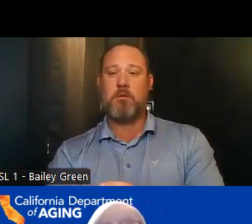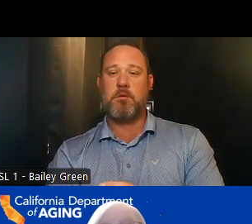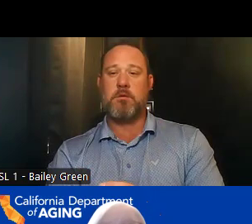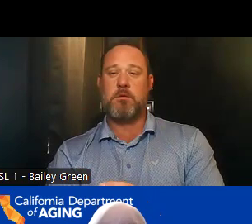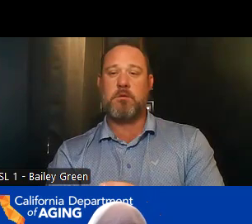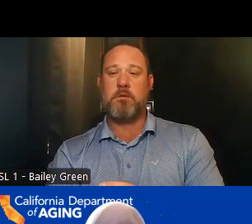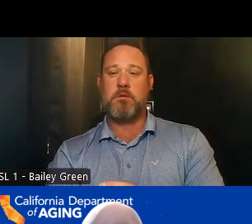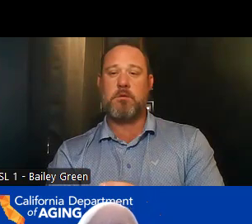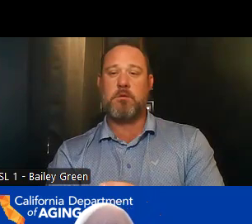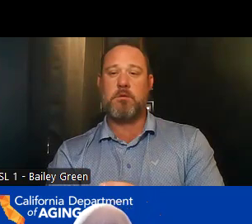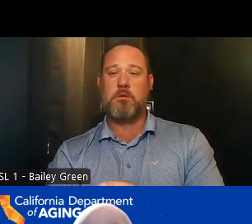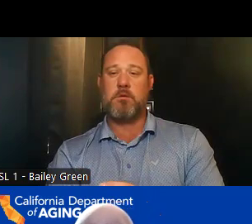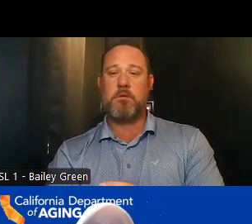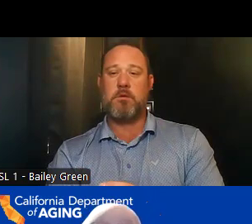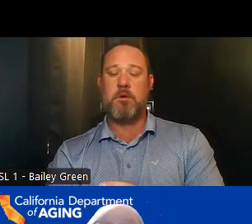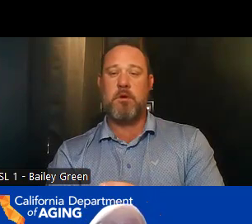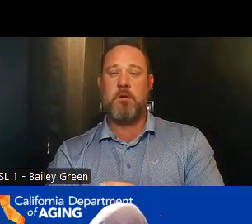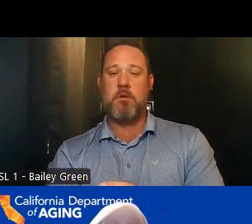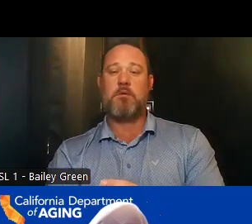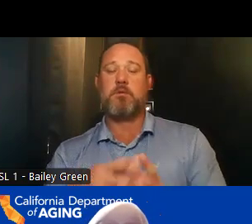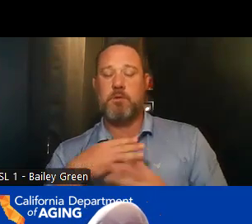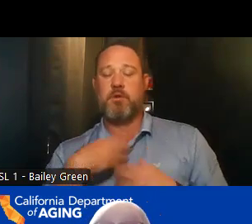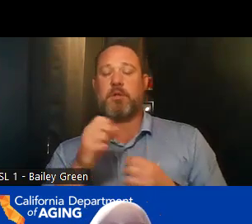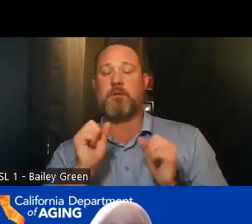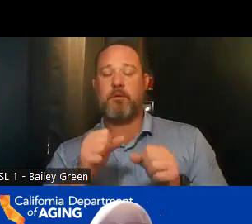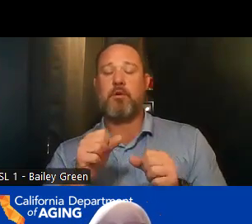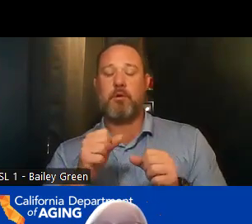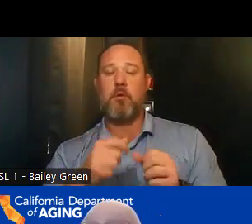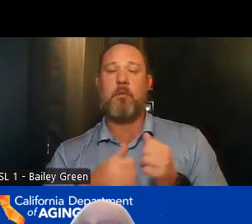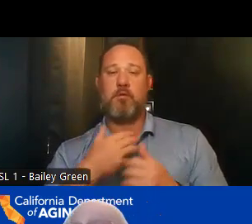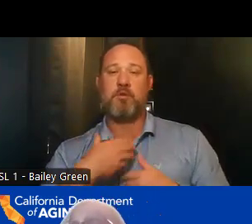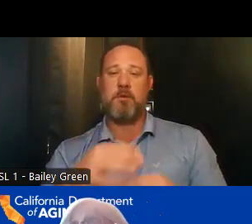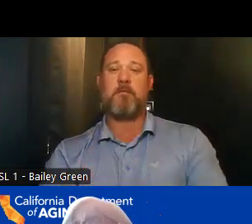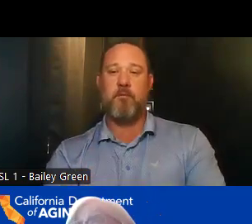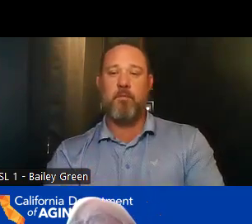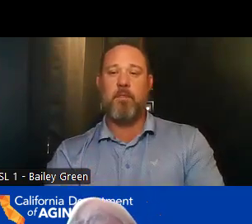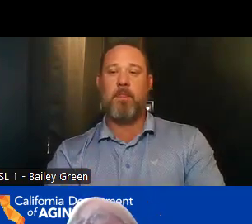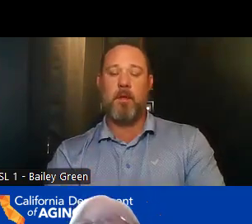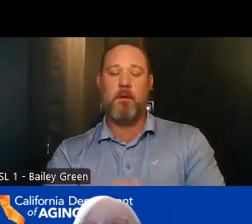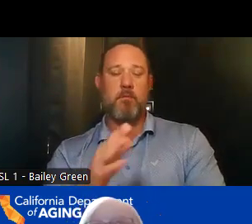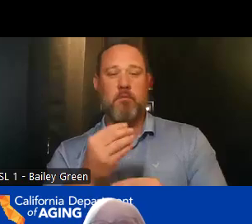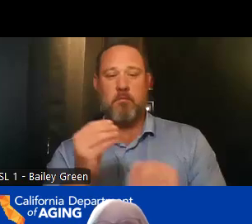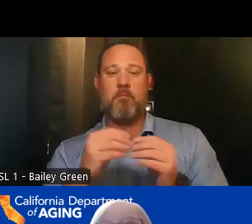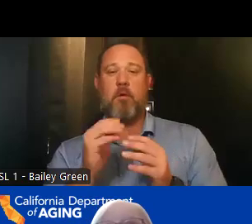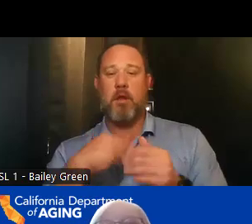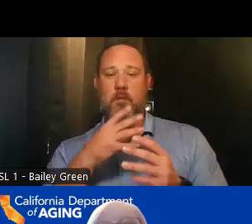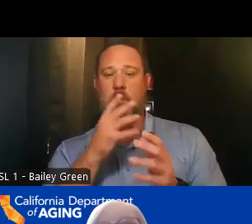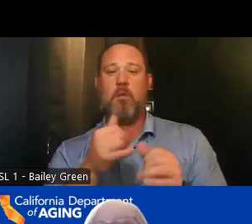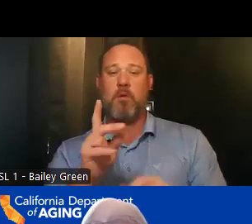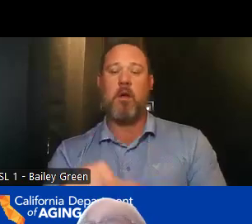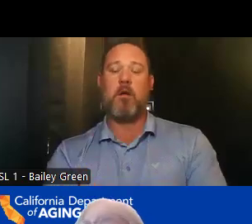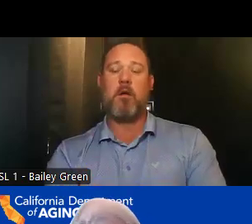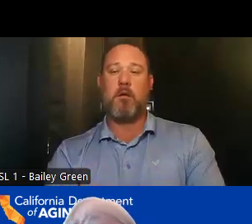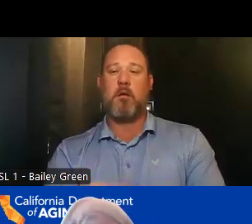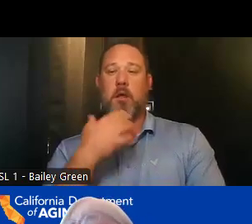very detailed, and we really do appreciate it. So if you could do that, we would be most appreciative. I'm more than happy, and we'll follow up with doing that. Thank you. Thank